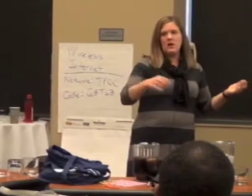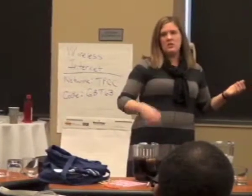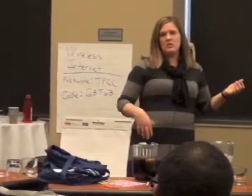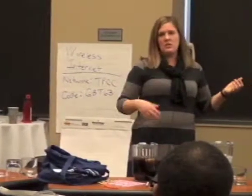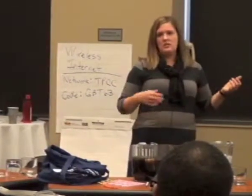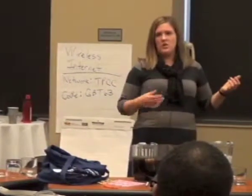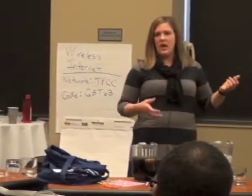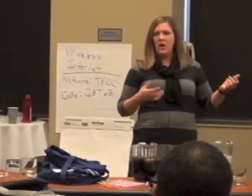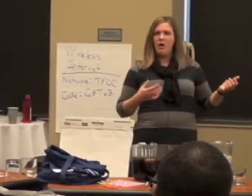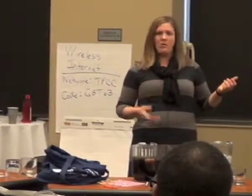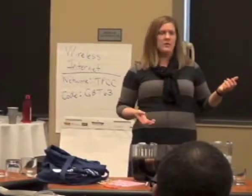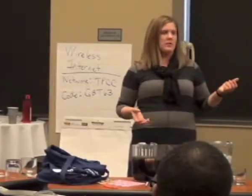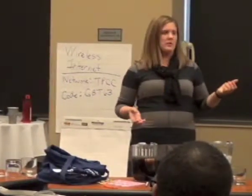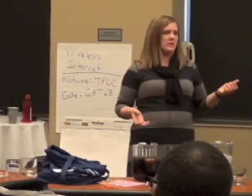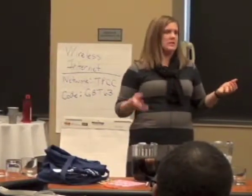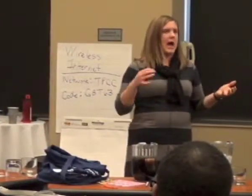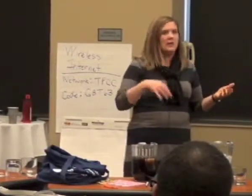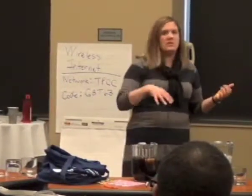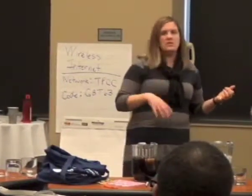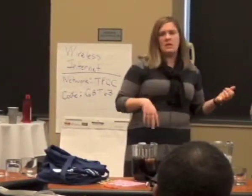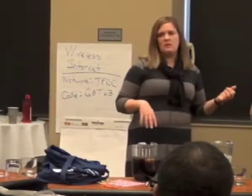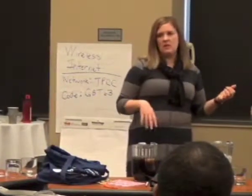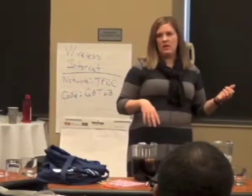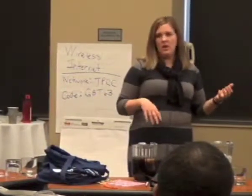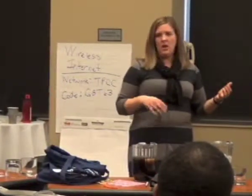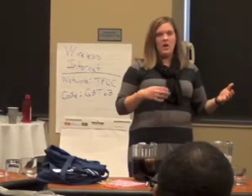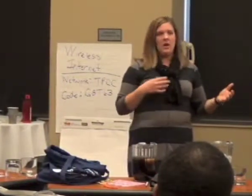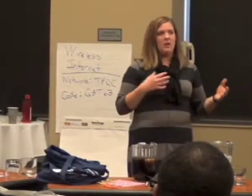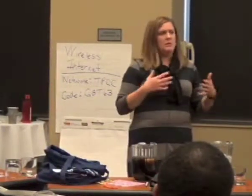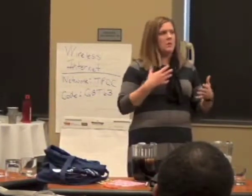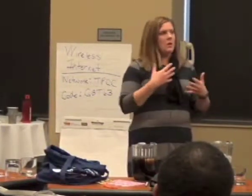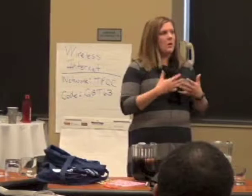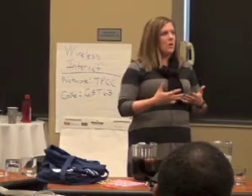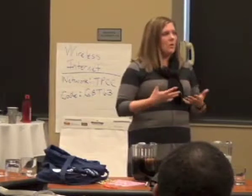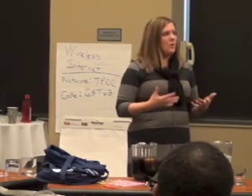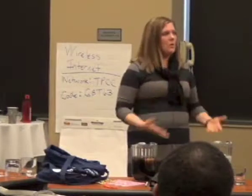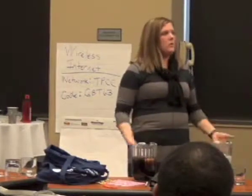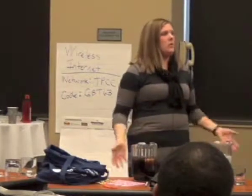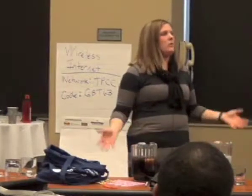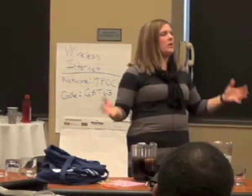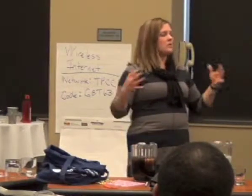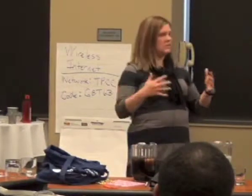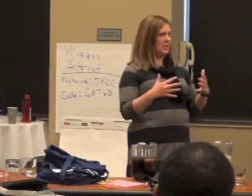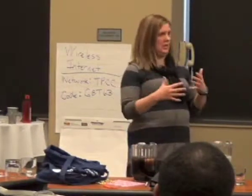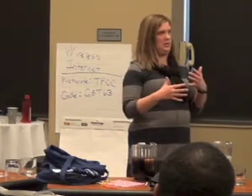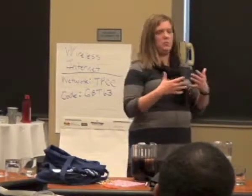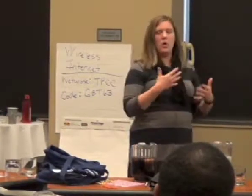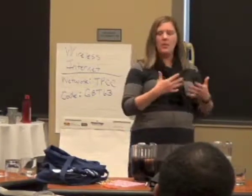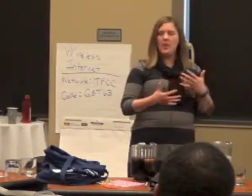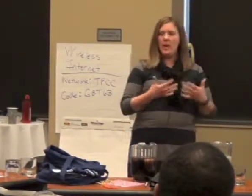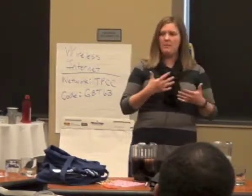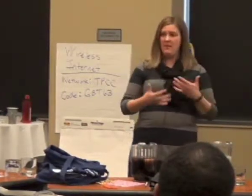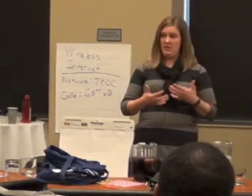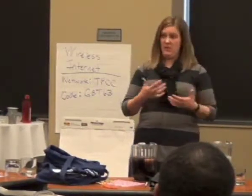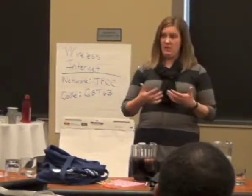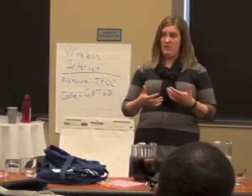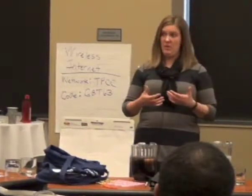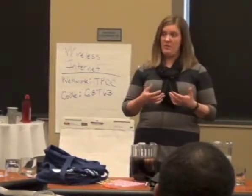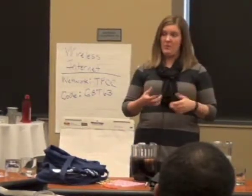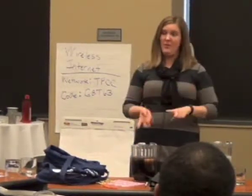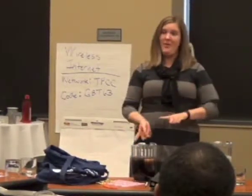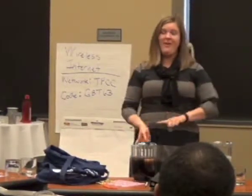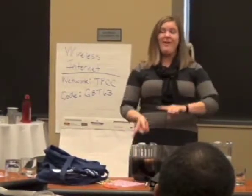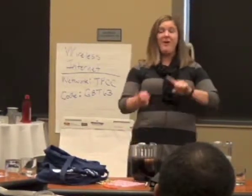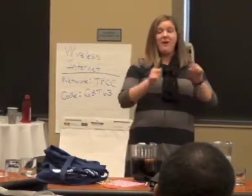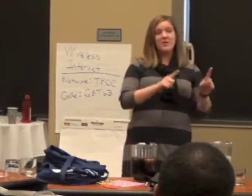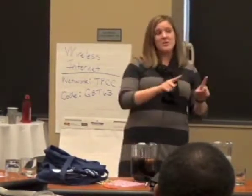different strategies they've tried, all of the different doctors they've seen, it gives you a whole new understanding of what that family has gone